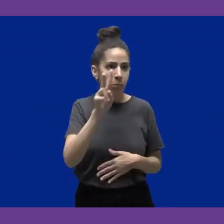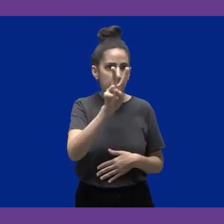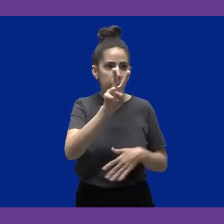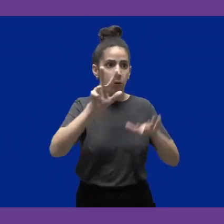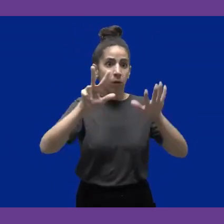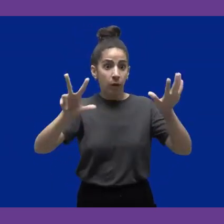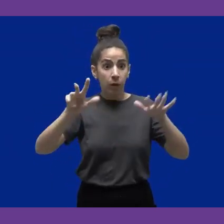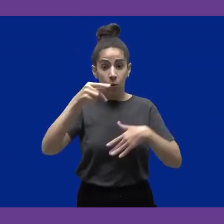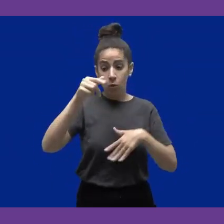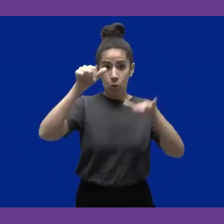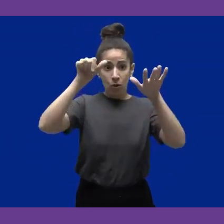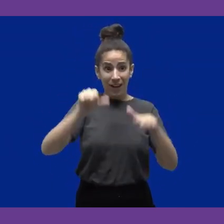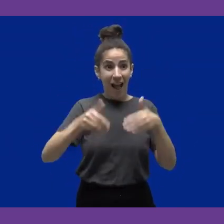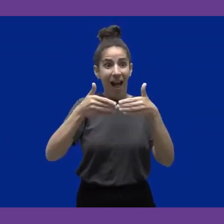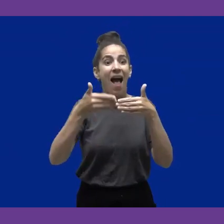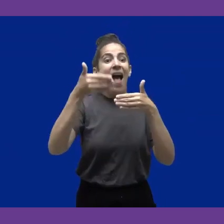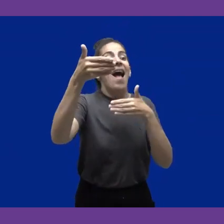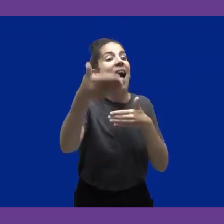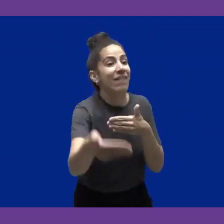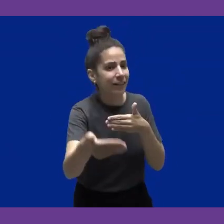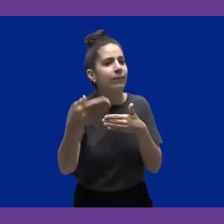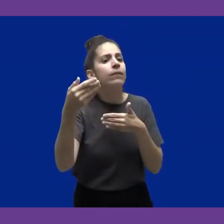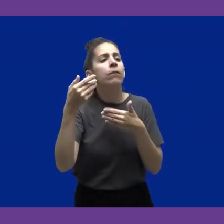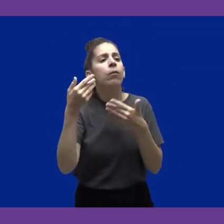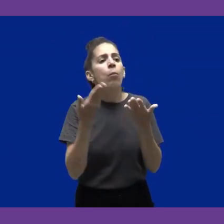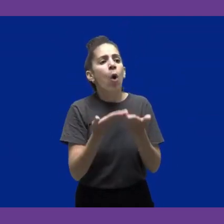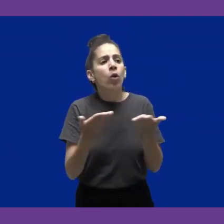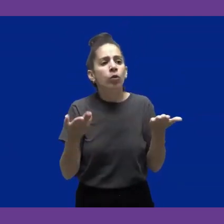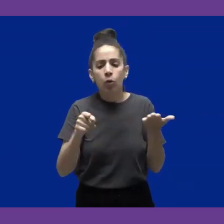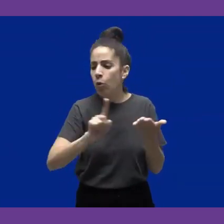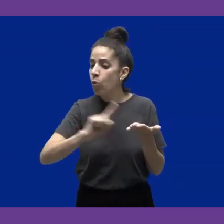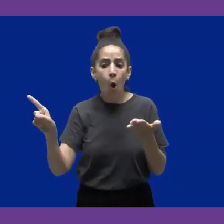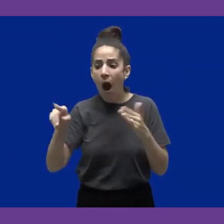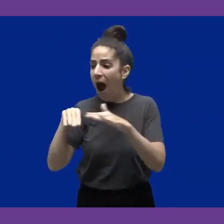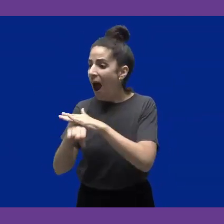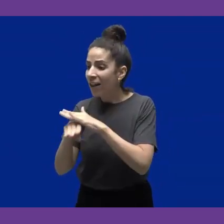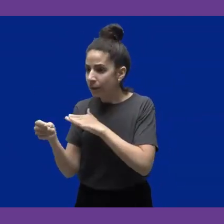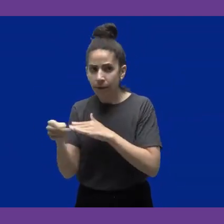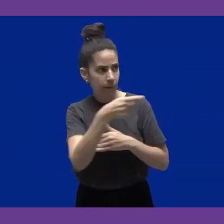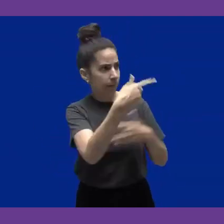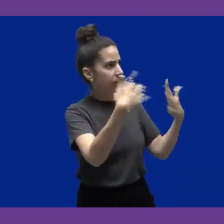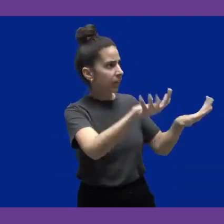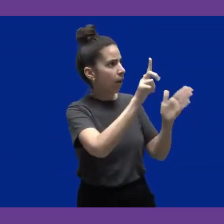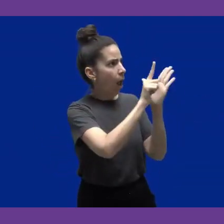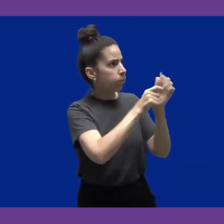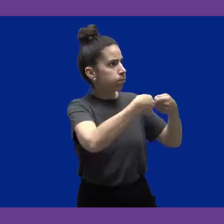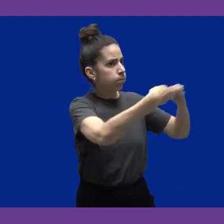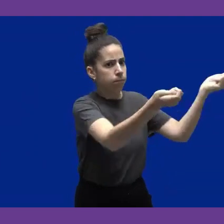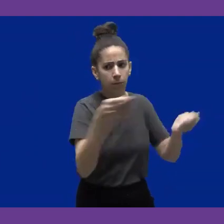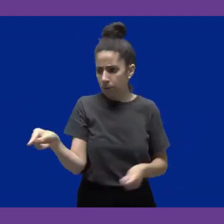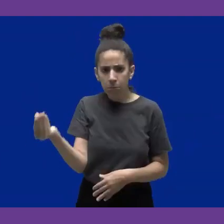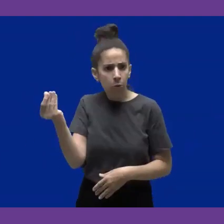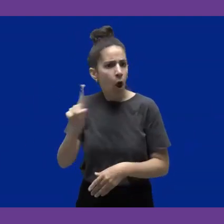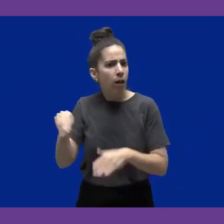accessible? Well, first of all, you have to look at the specific deadlines in the directive. There are some products which have a longer